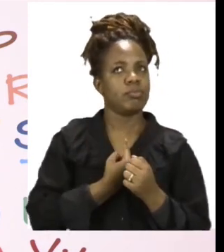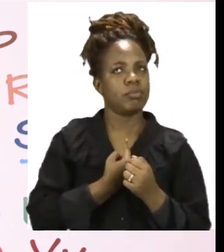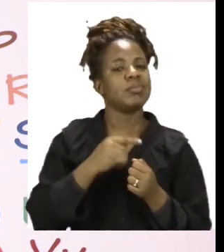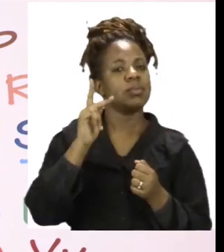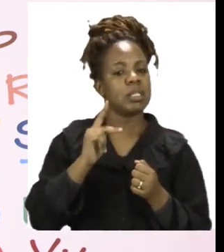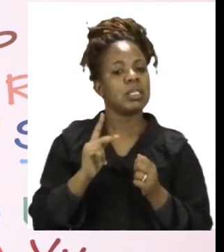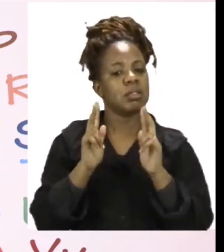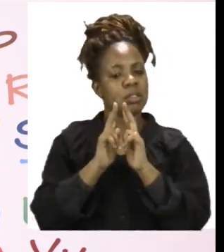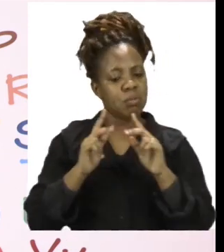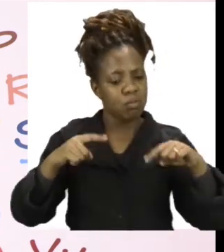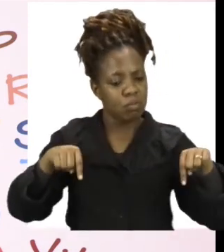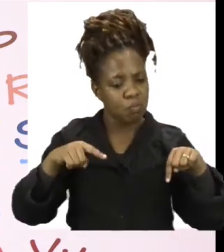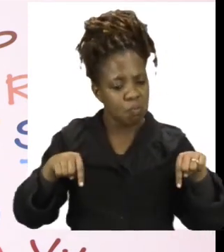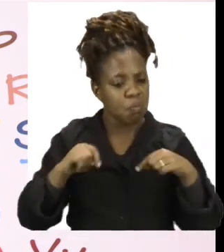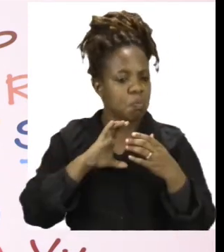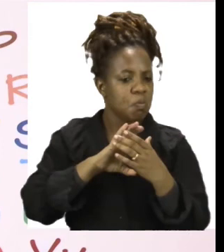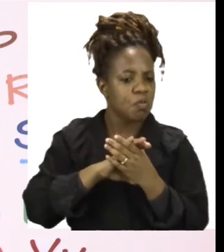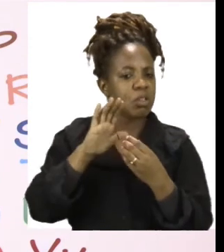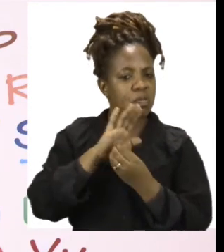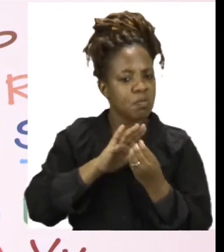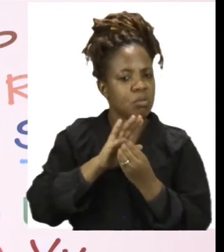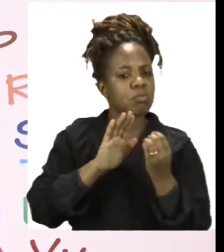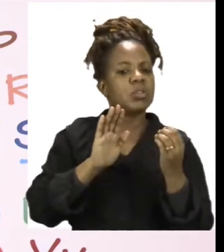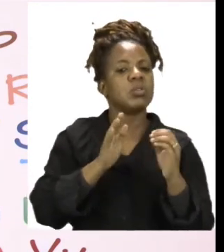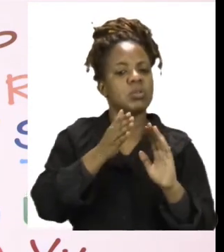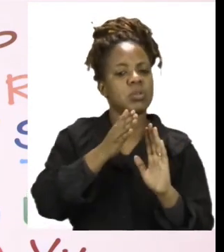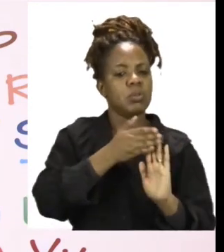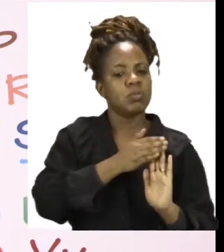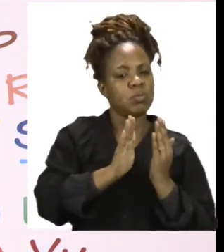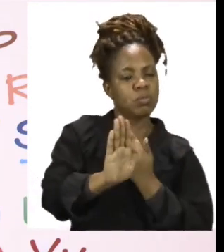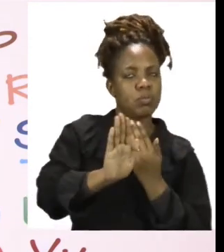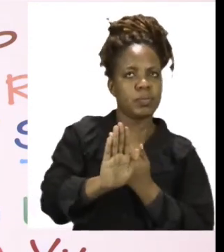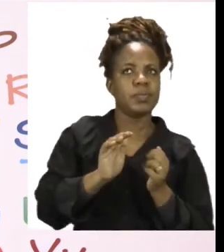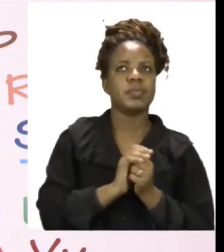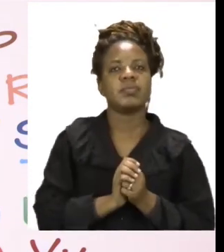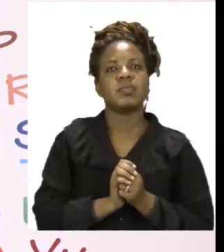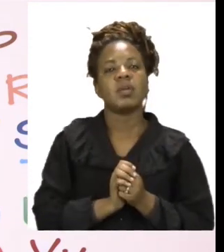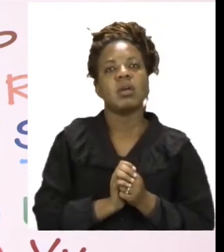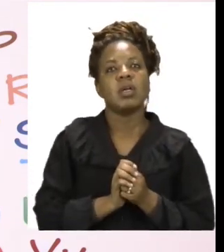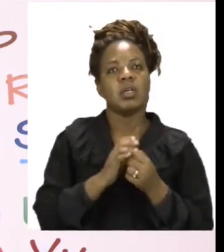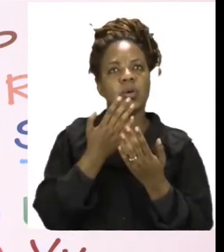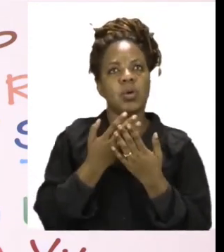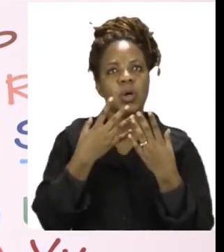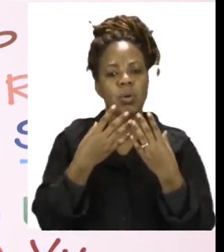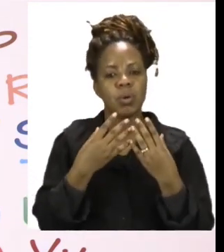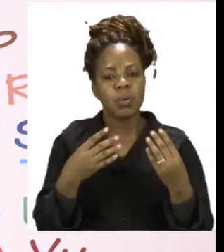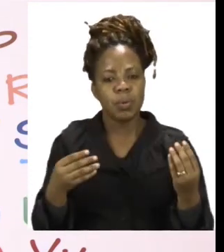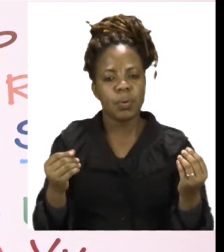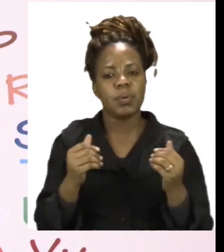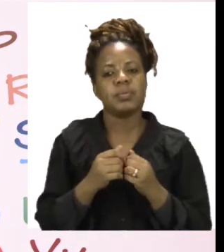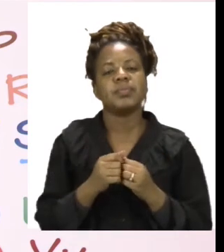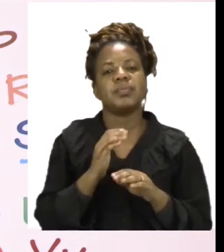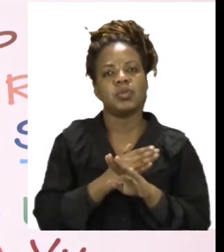that you sanitize as regular as possible. Make sure your hands are dry before you touch anything else. I wonder